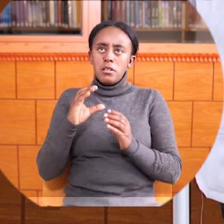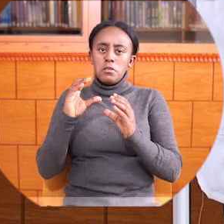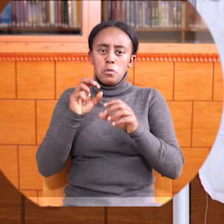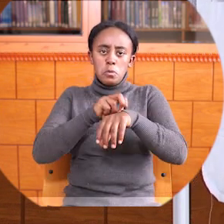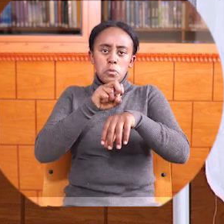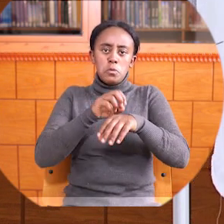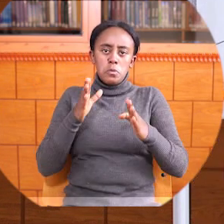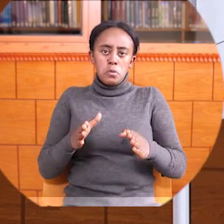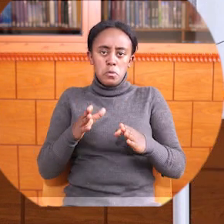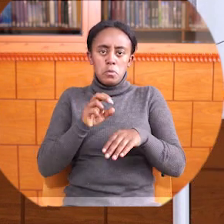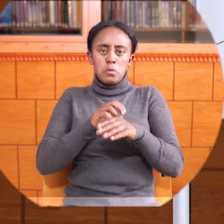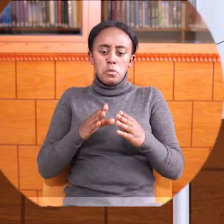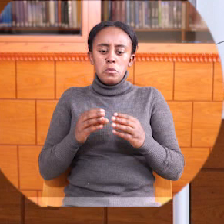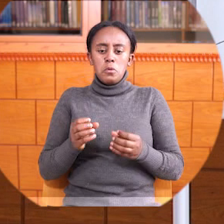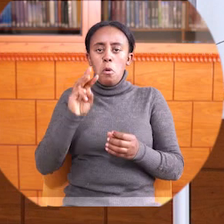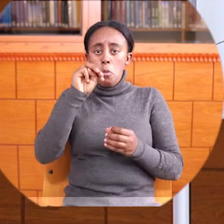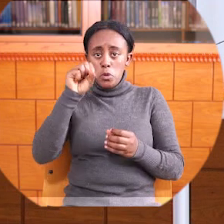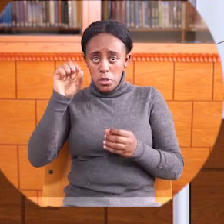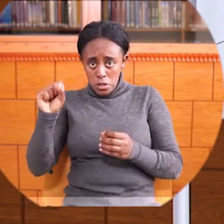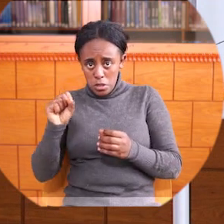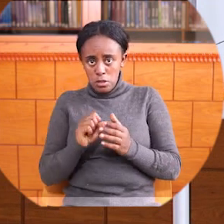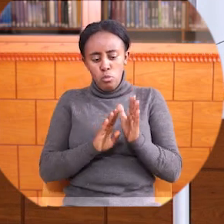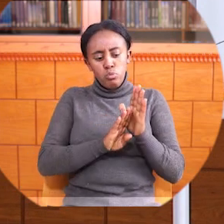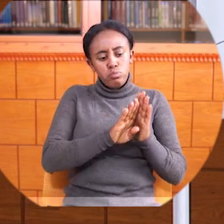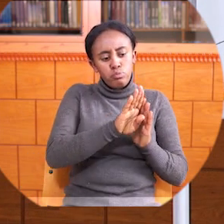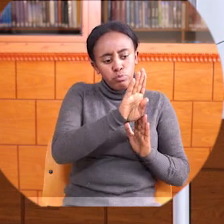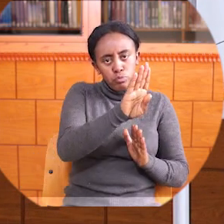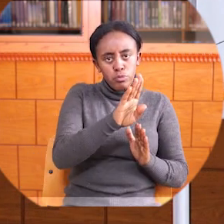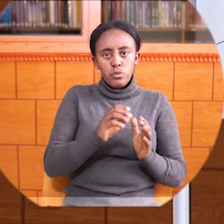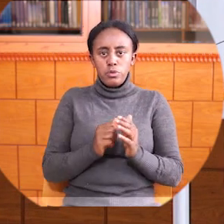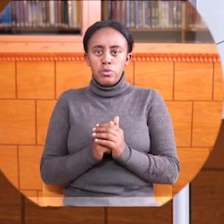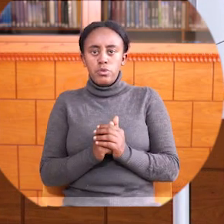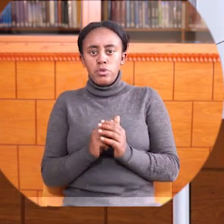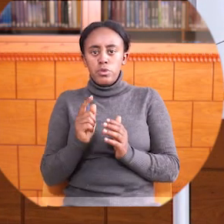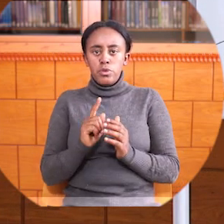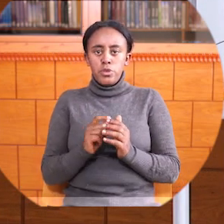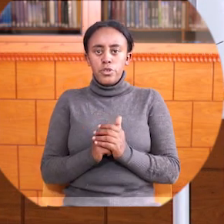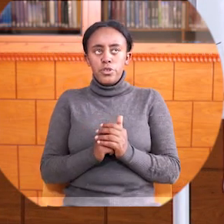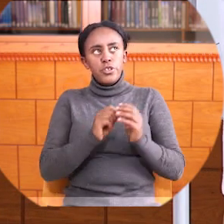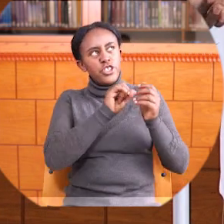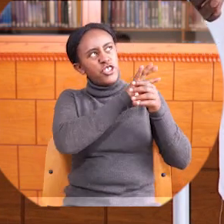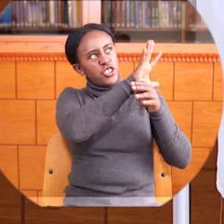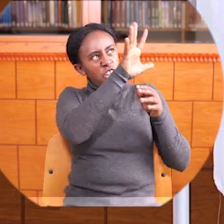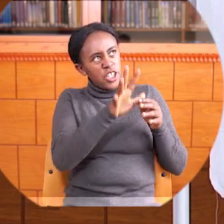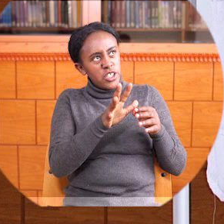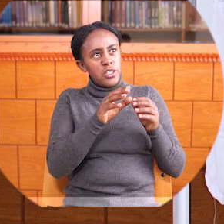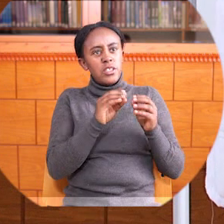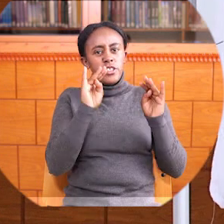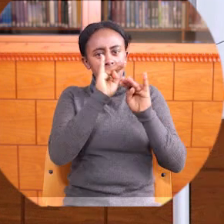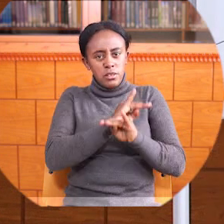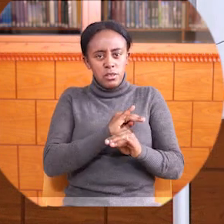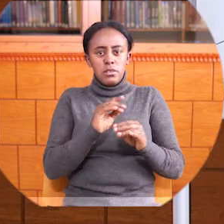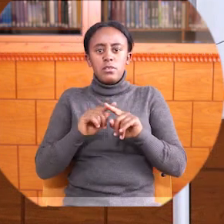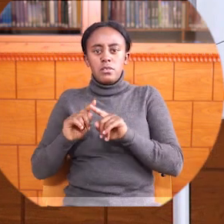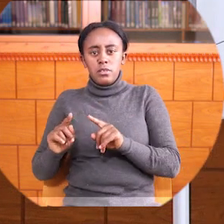are seasonal. For example, mosses grow on the moist place, shady, dampy, and